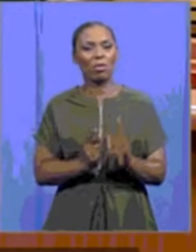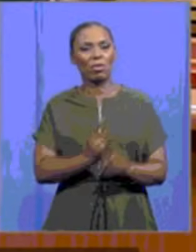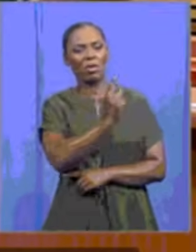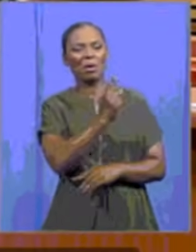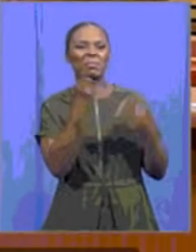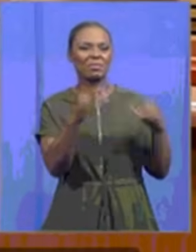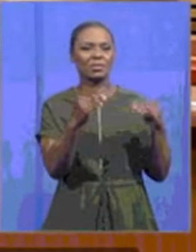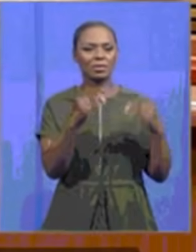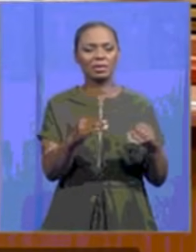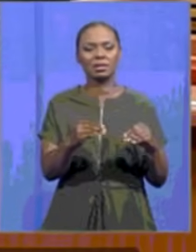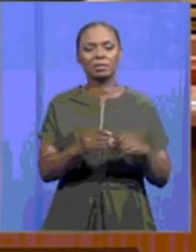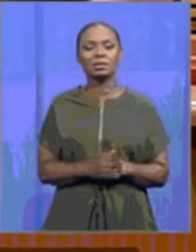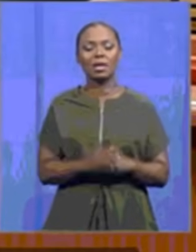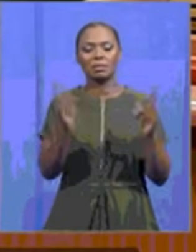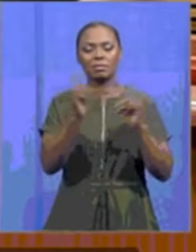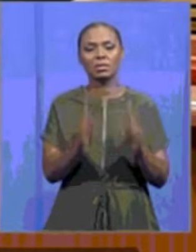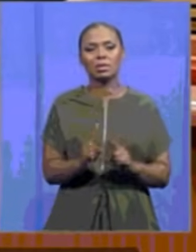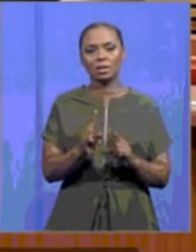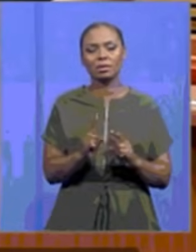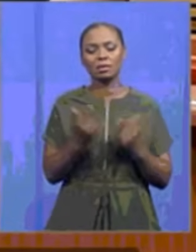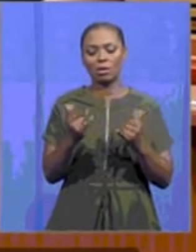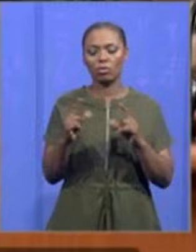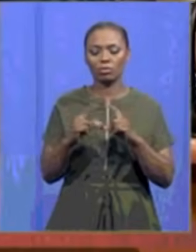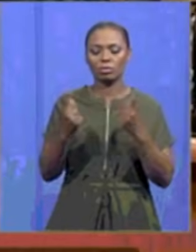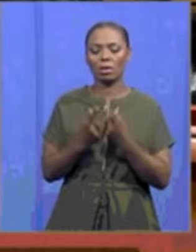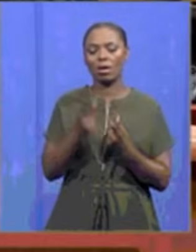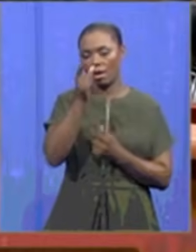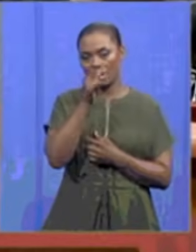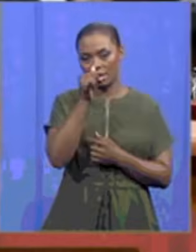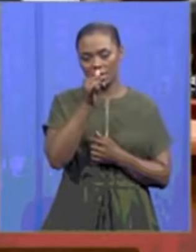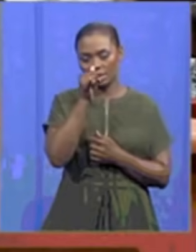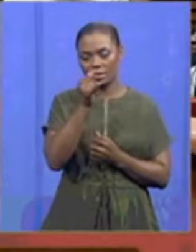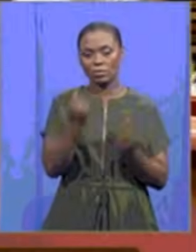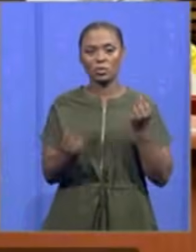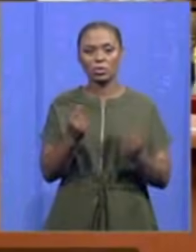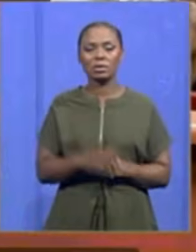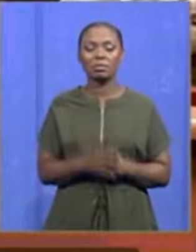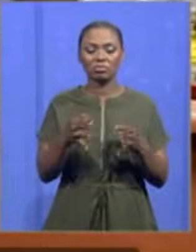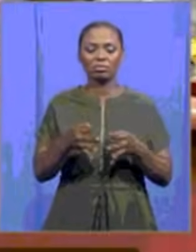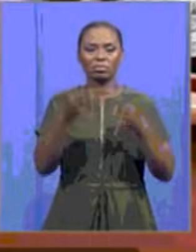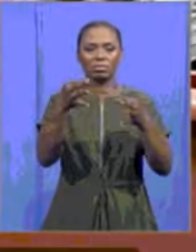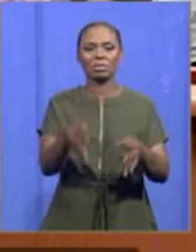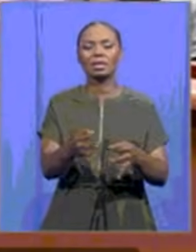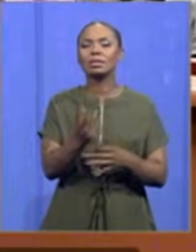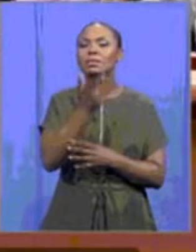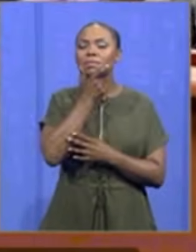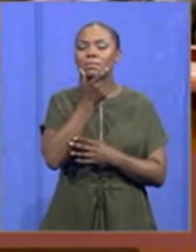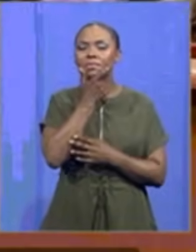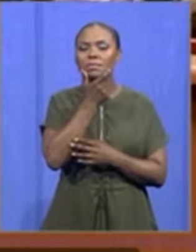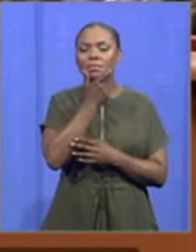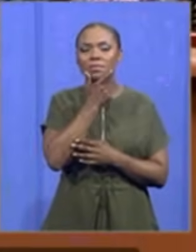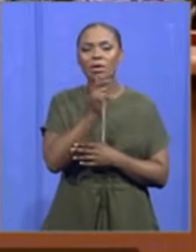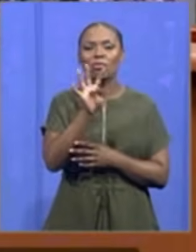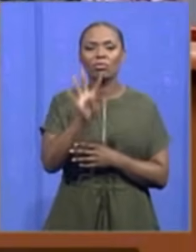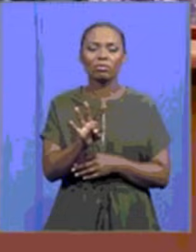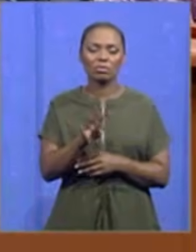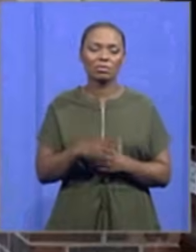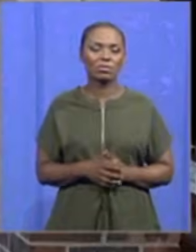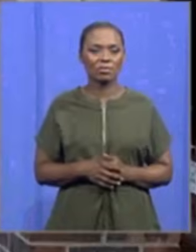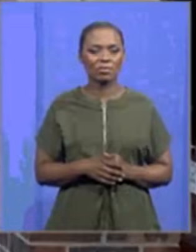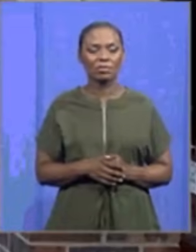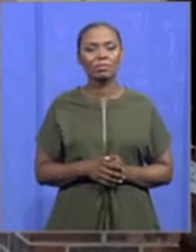kapa Special Commercial Crimes Court menyewe e kgutliseditswe morao ho fihlela ha kgwedi ya Tshitwe e hlola matsatsi a 4.